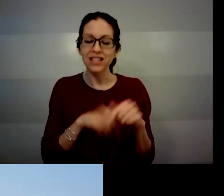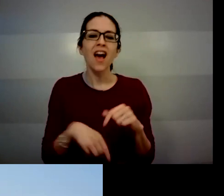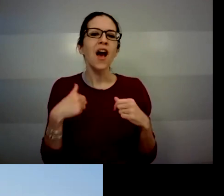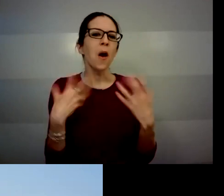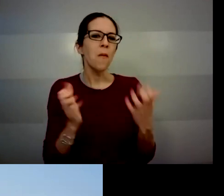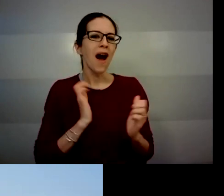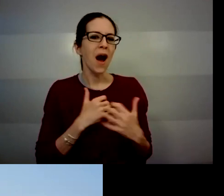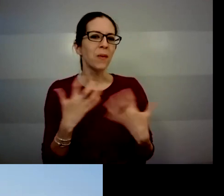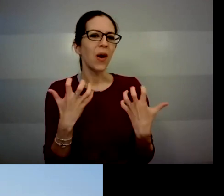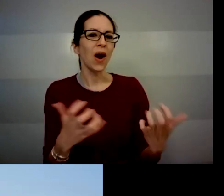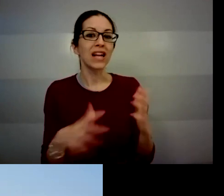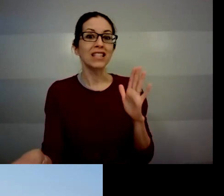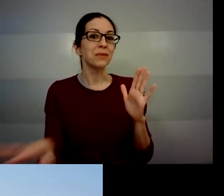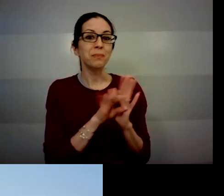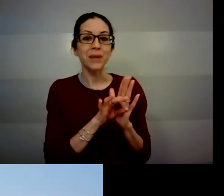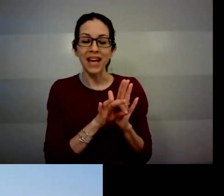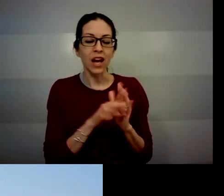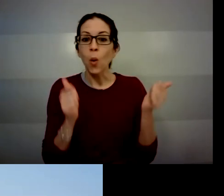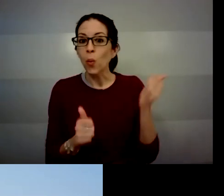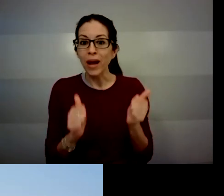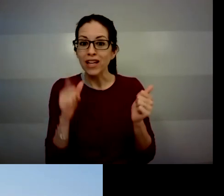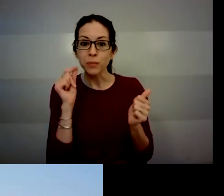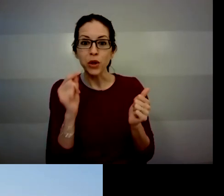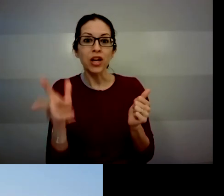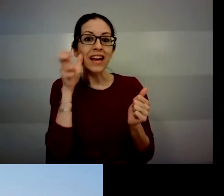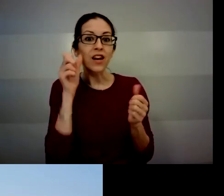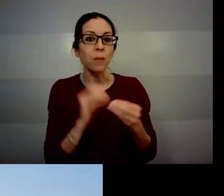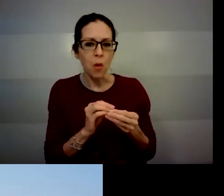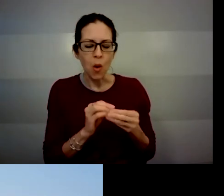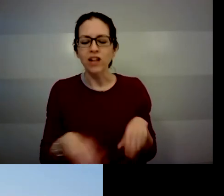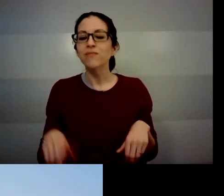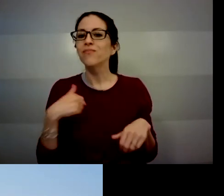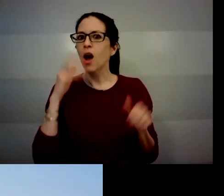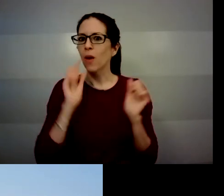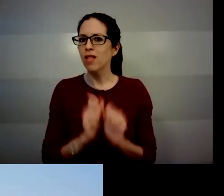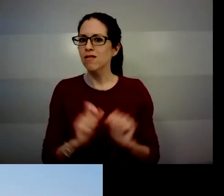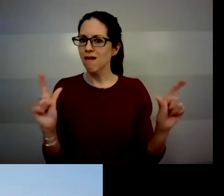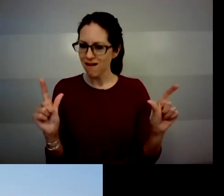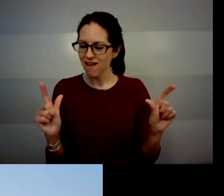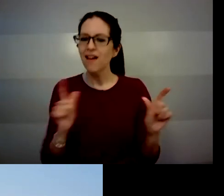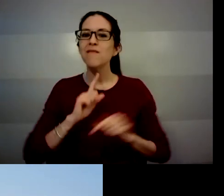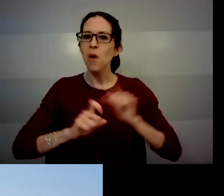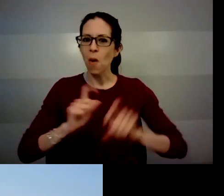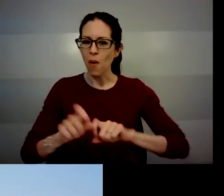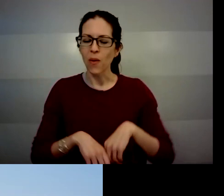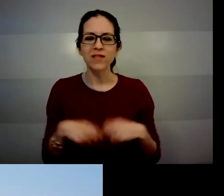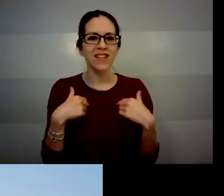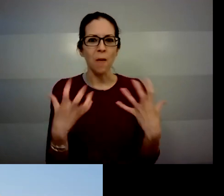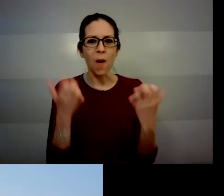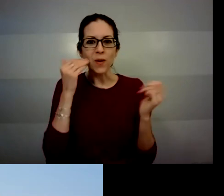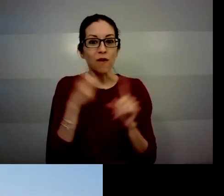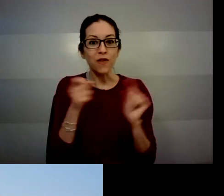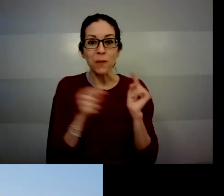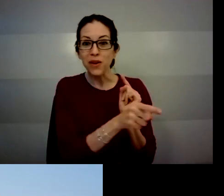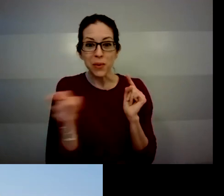pick which bird they would like to hear a little bit more about. So I'm going to launch this poll, and I want to know from our audience, would